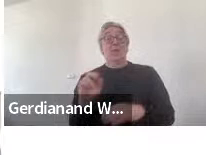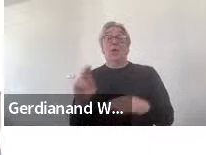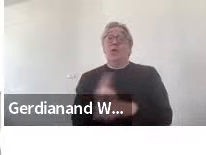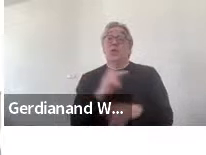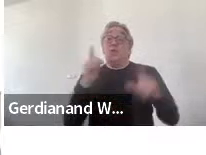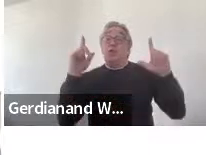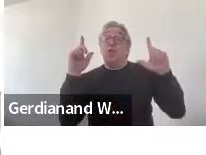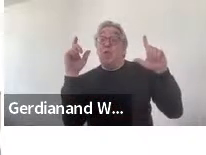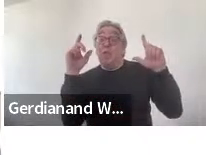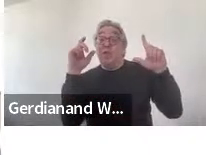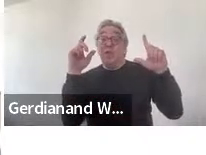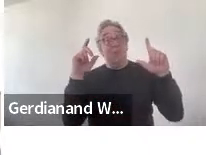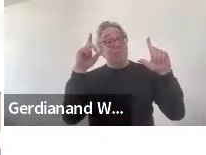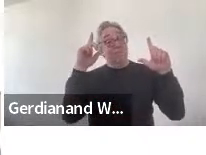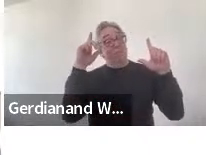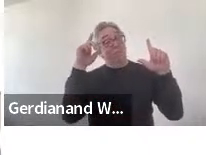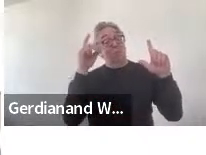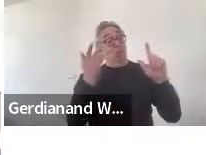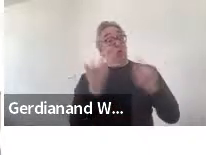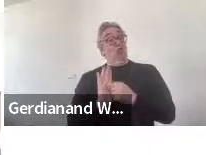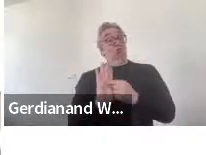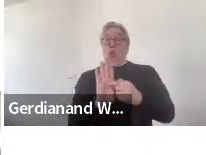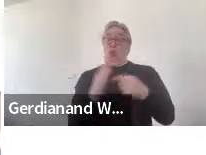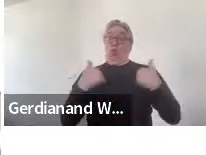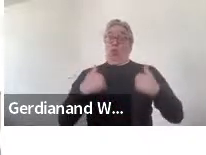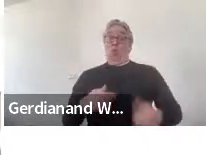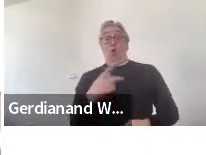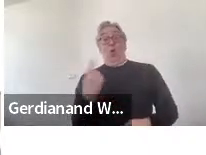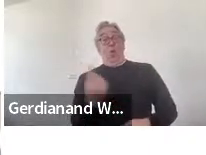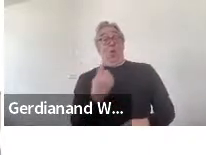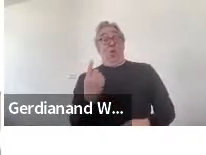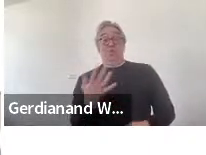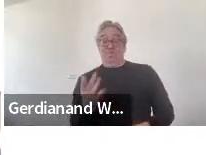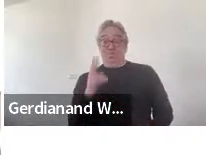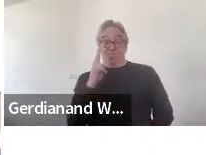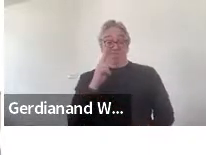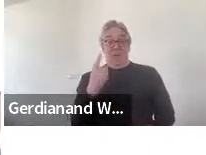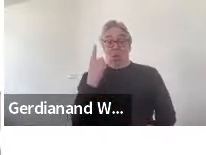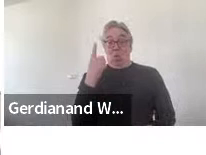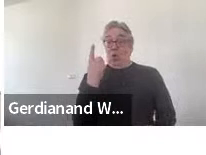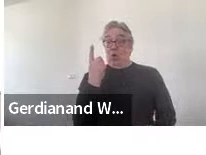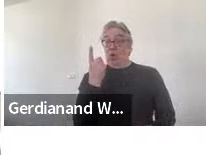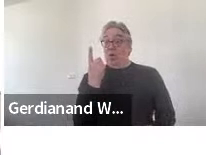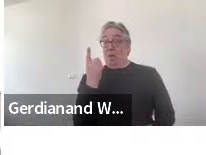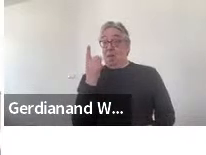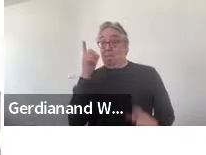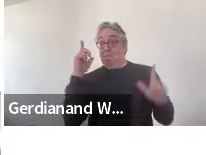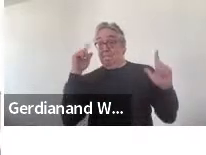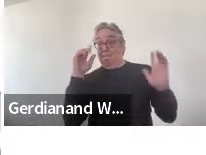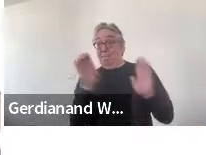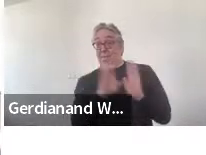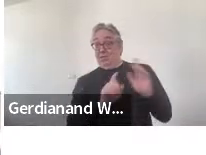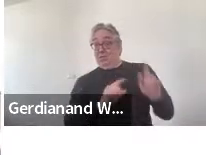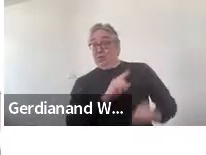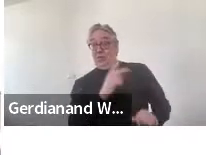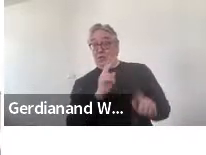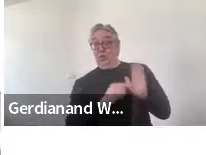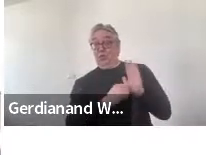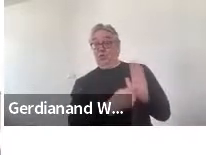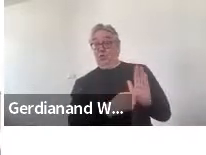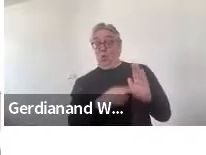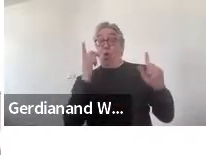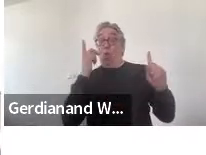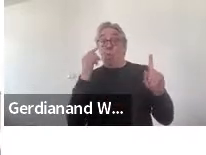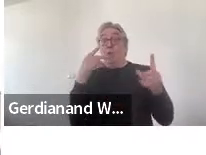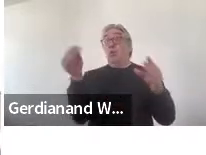means to express themselves. One of the pictures here shows the women participating in the workshop. After